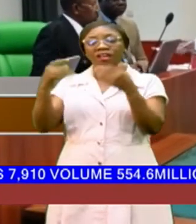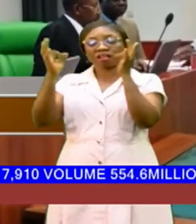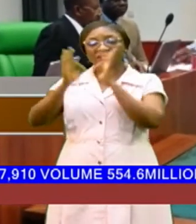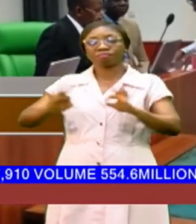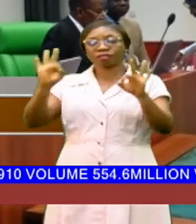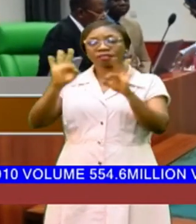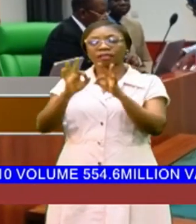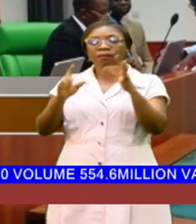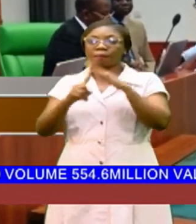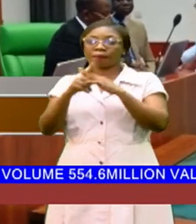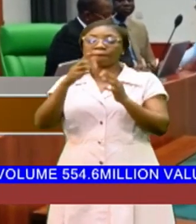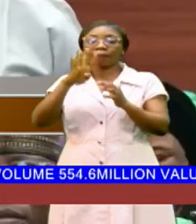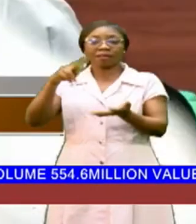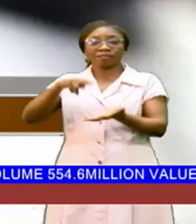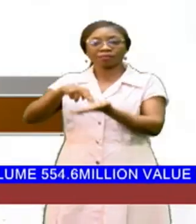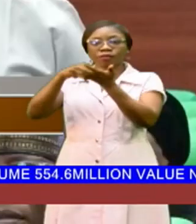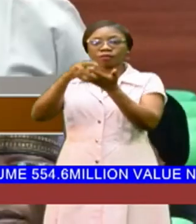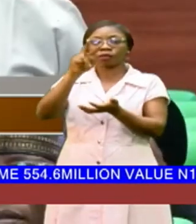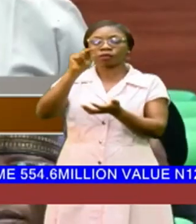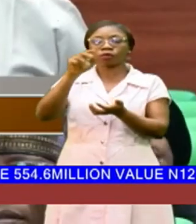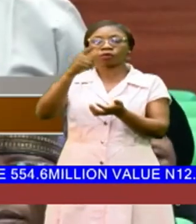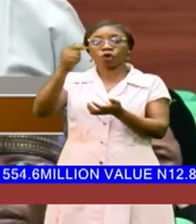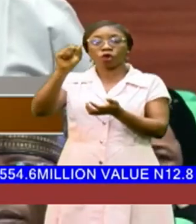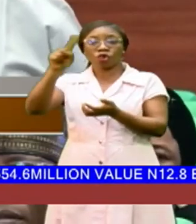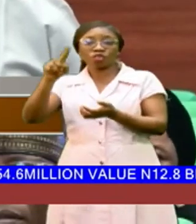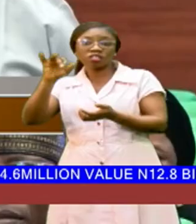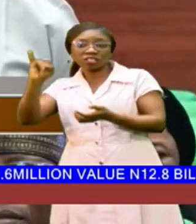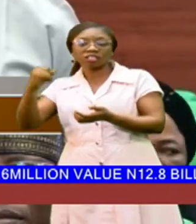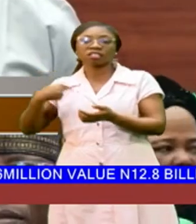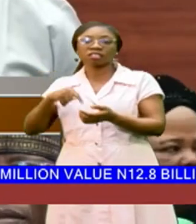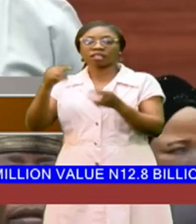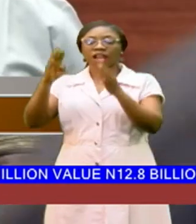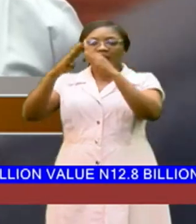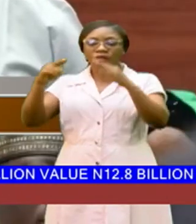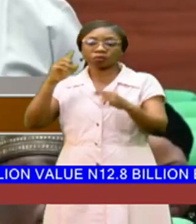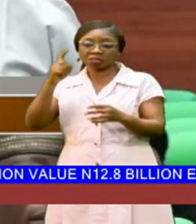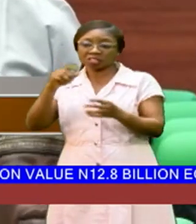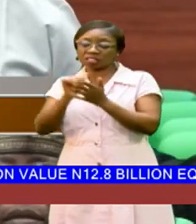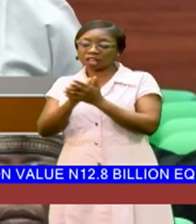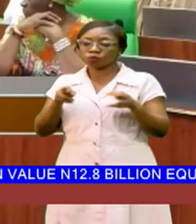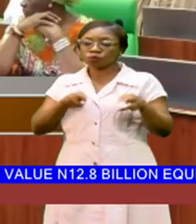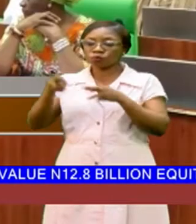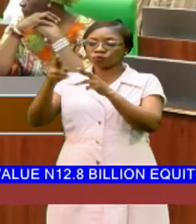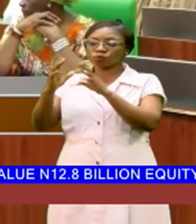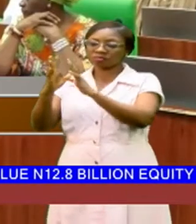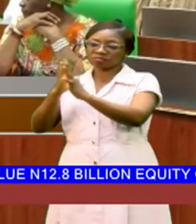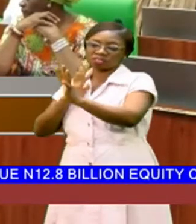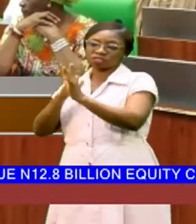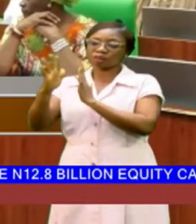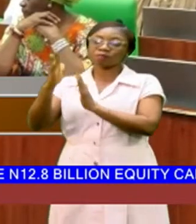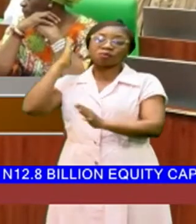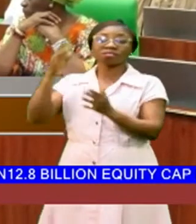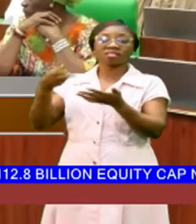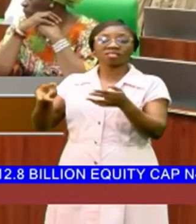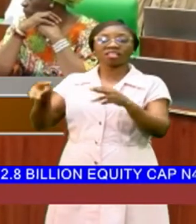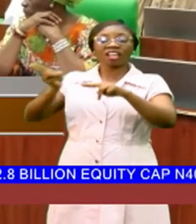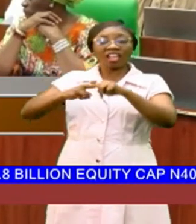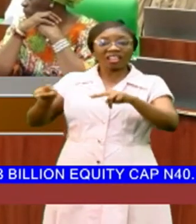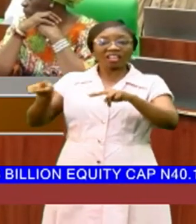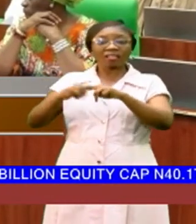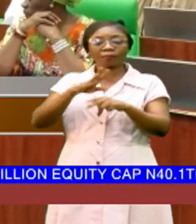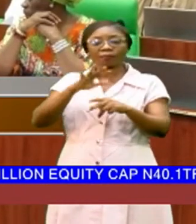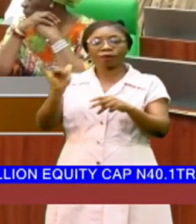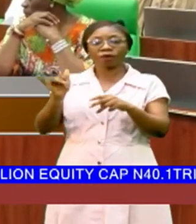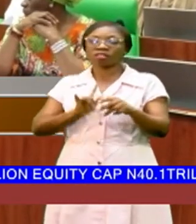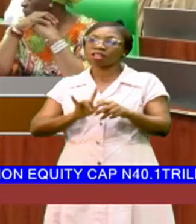by Representative Ngozi Okoli, the House notes that road traffic will be on the increase as our airfares